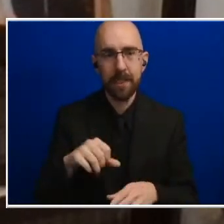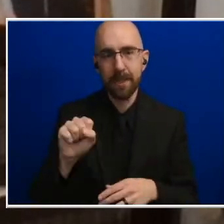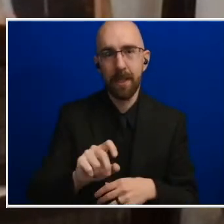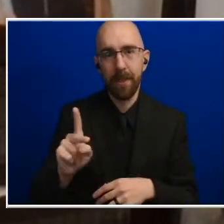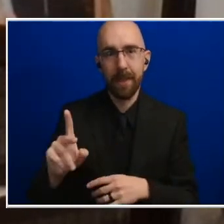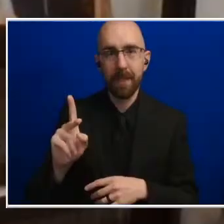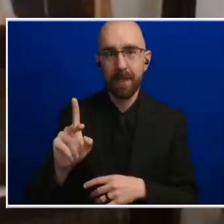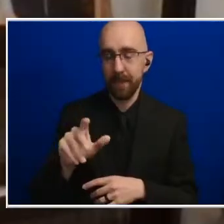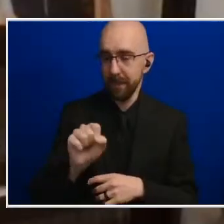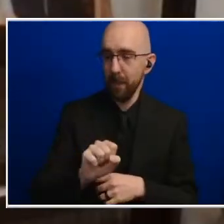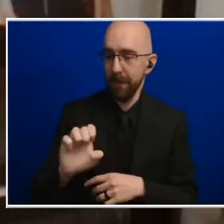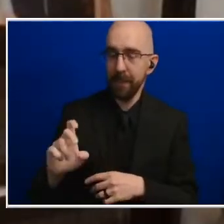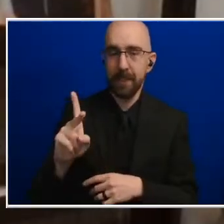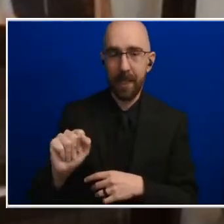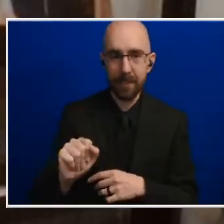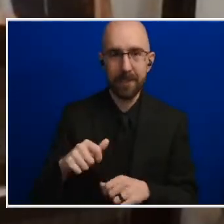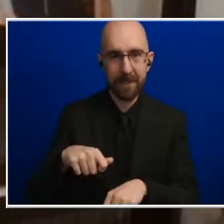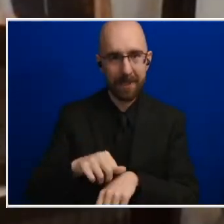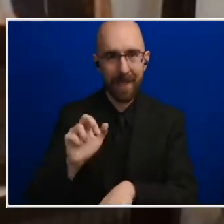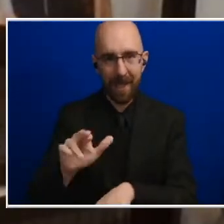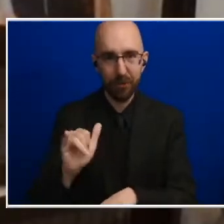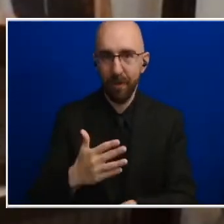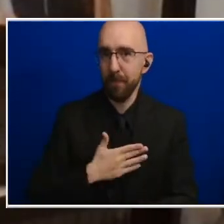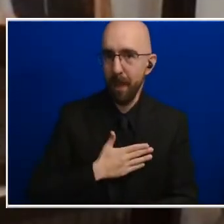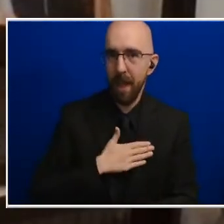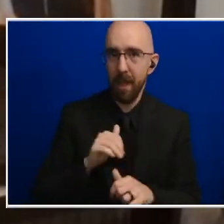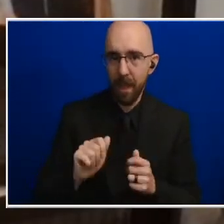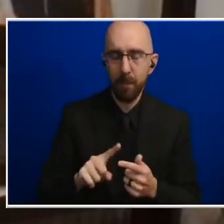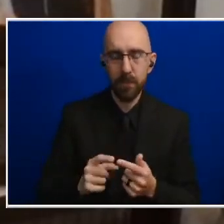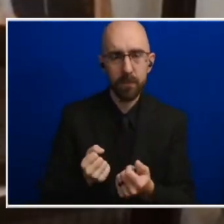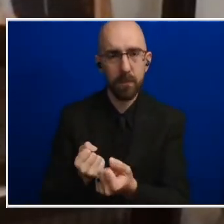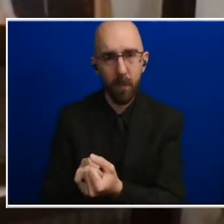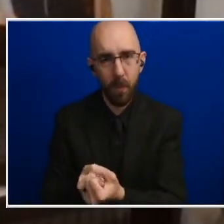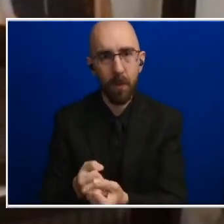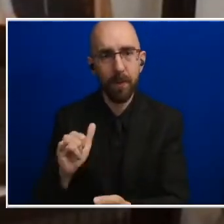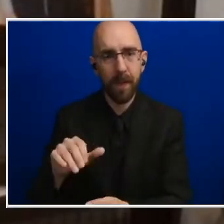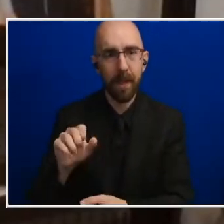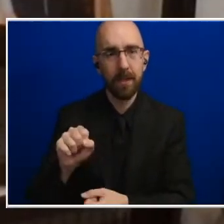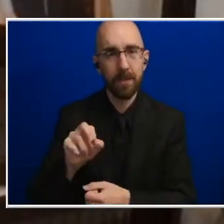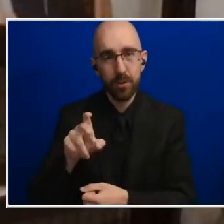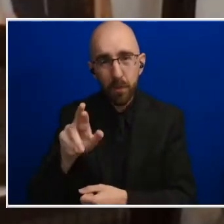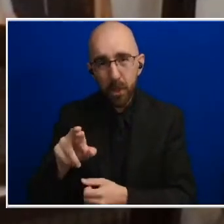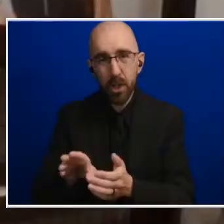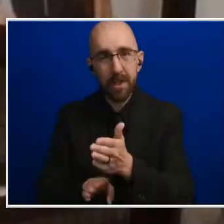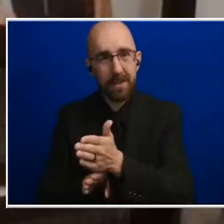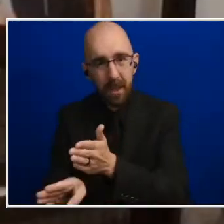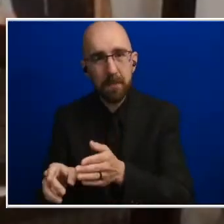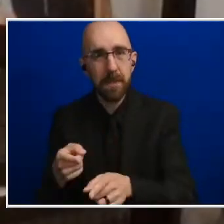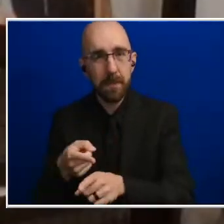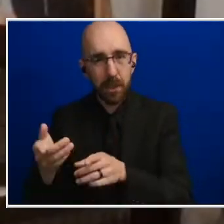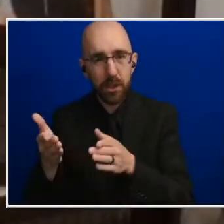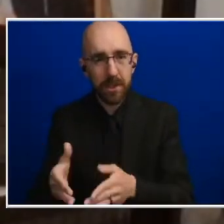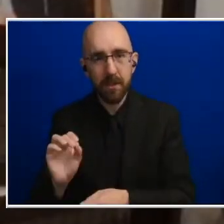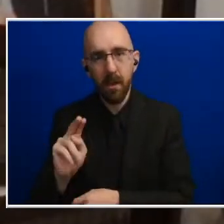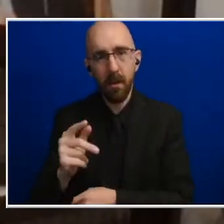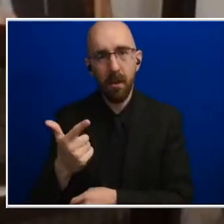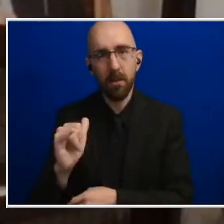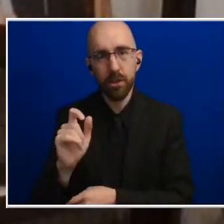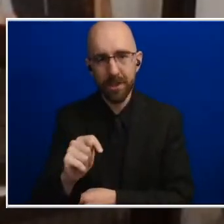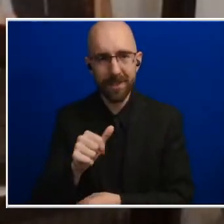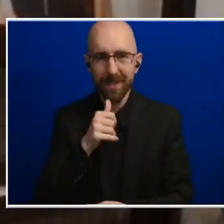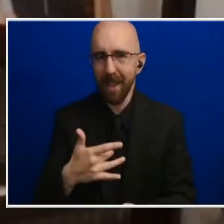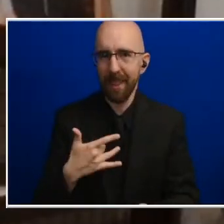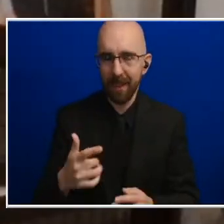had skin cancer like mine. So to be able to support a super subspecialist oncologist is just not likely. But the